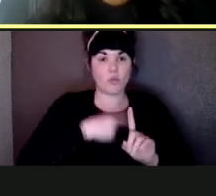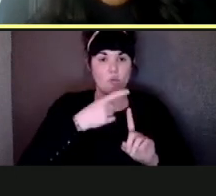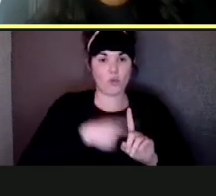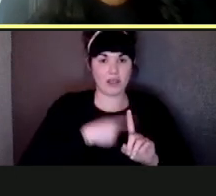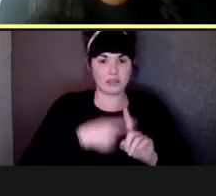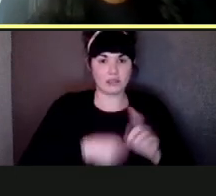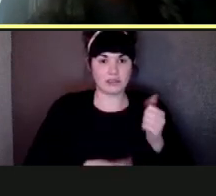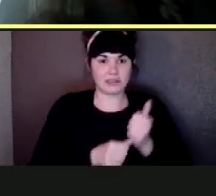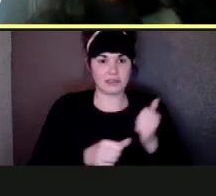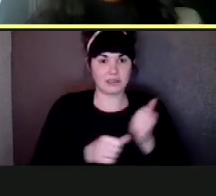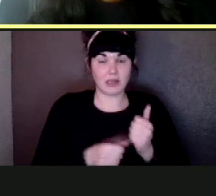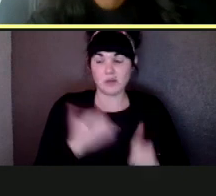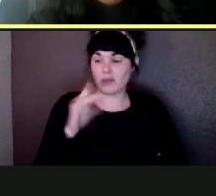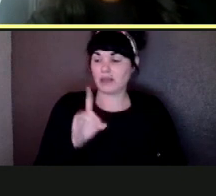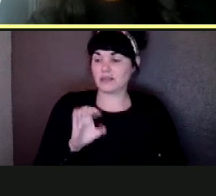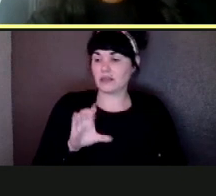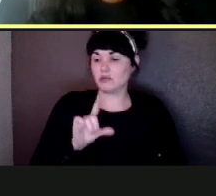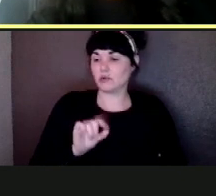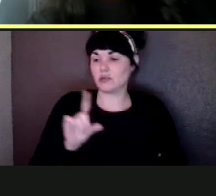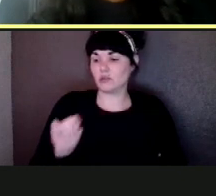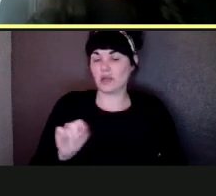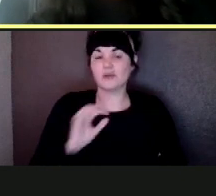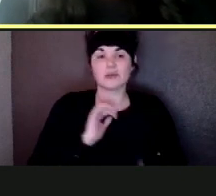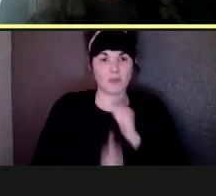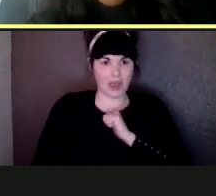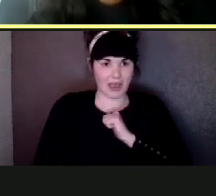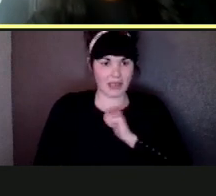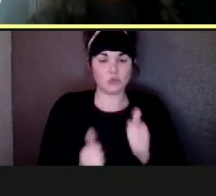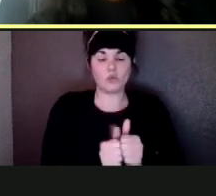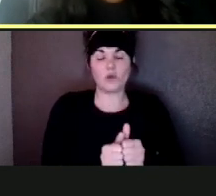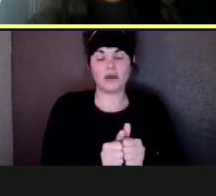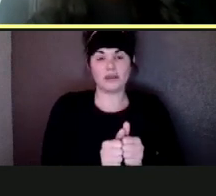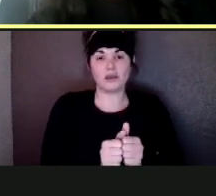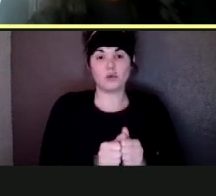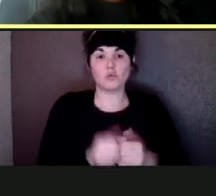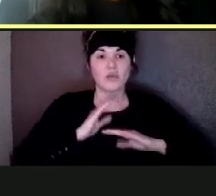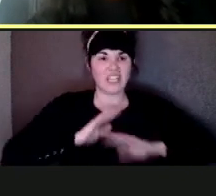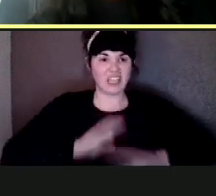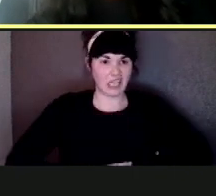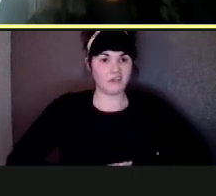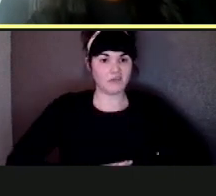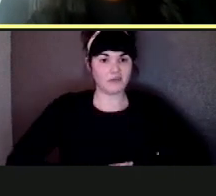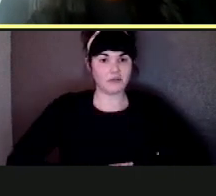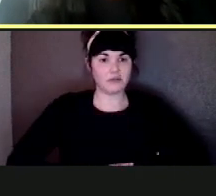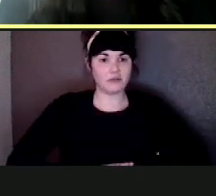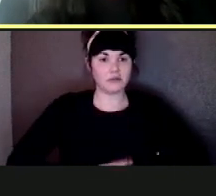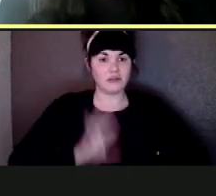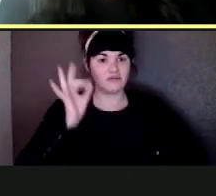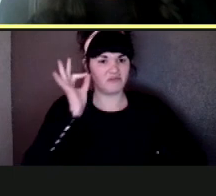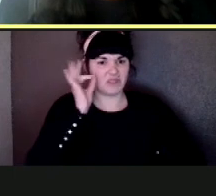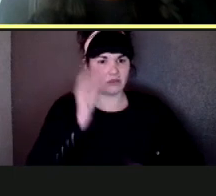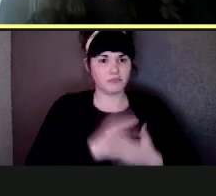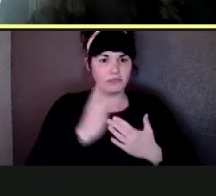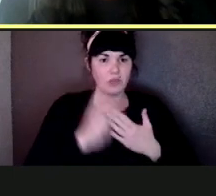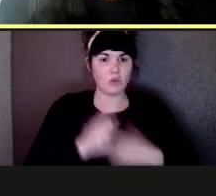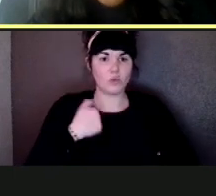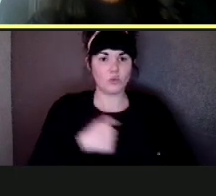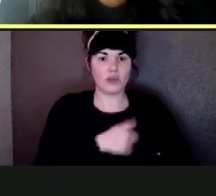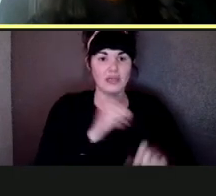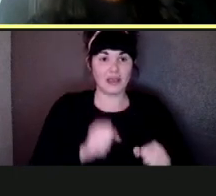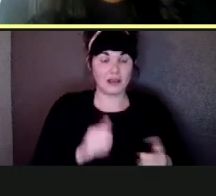2020, um, with the relief package. Um, we can help renters with past due rent and utility balances, um, and we can assist people